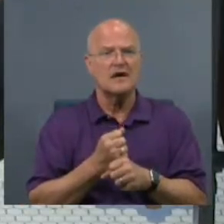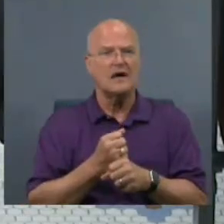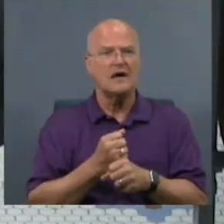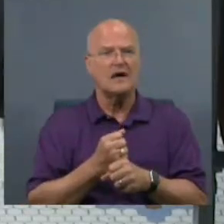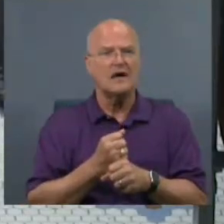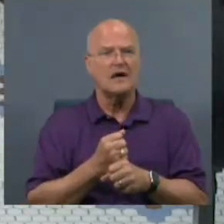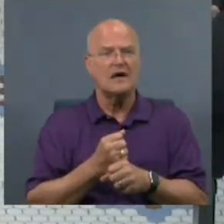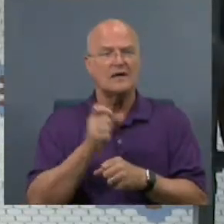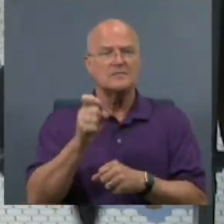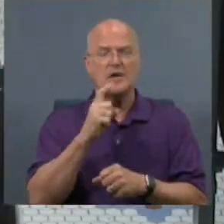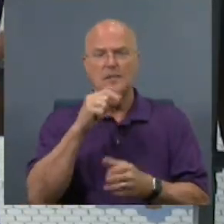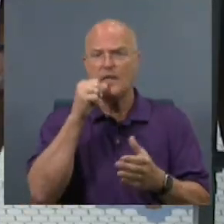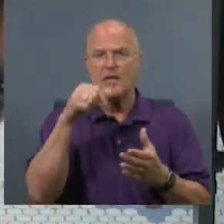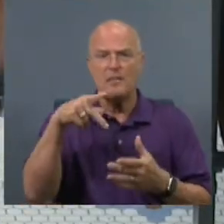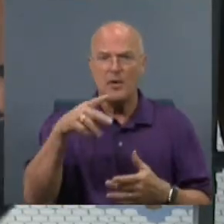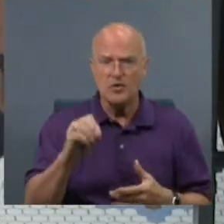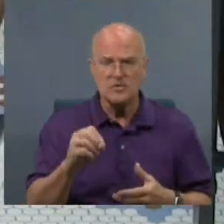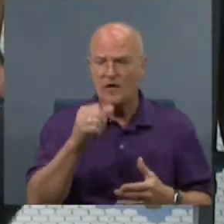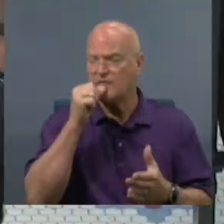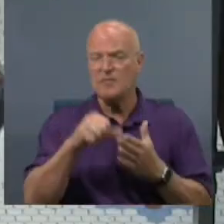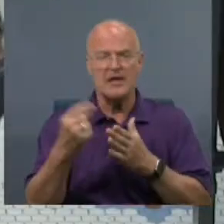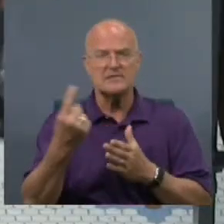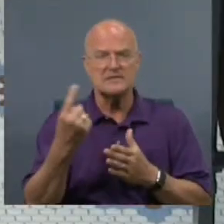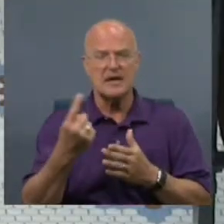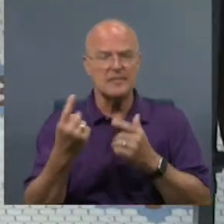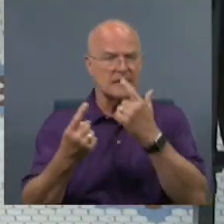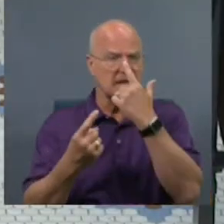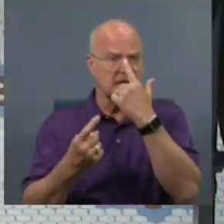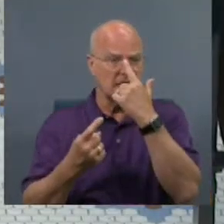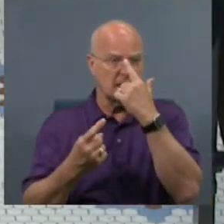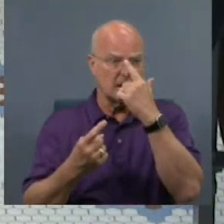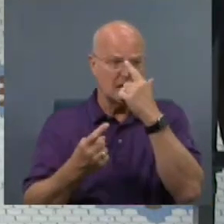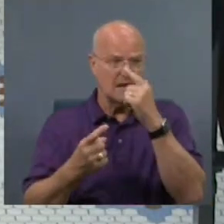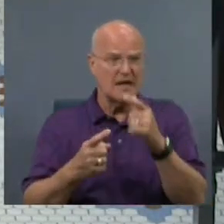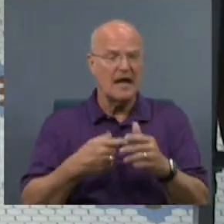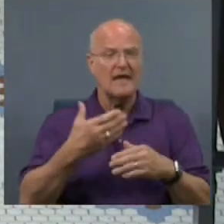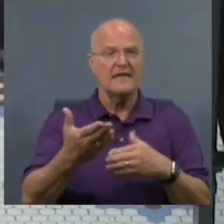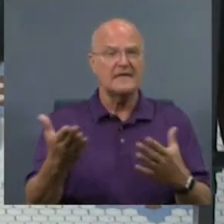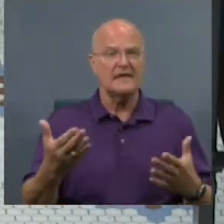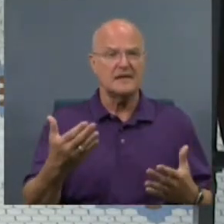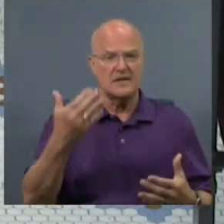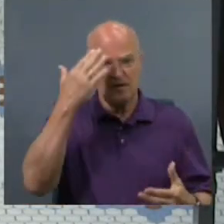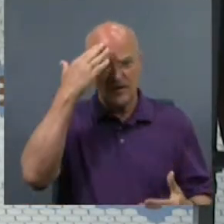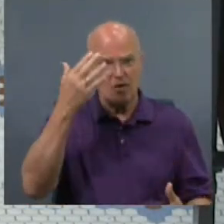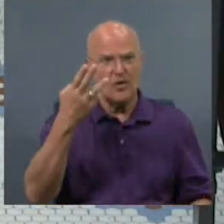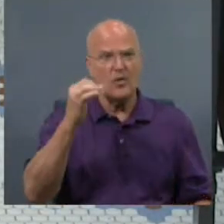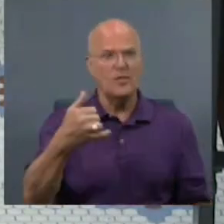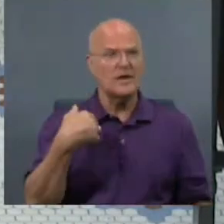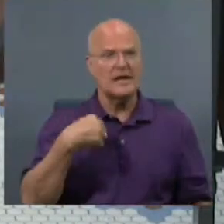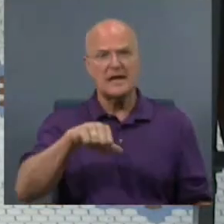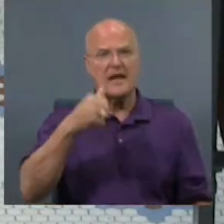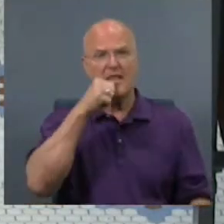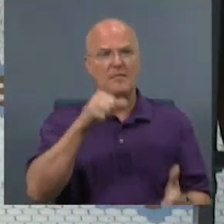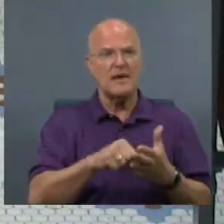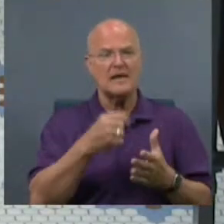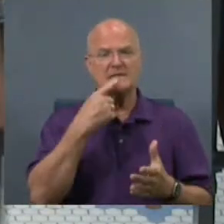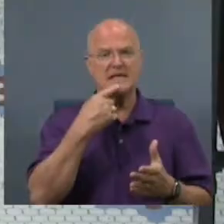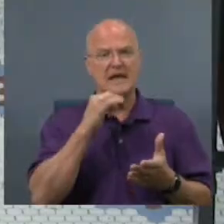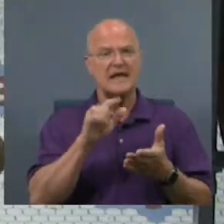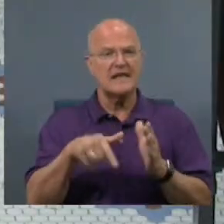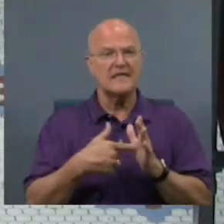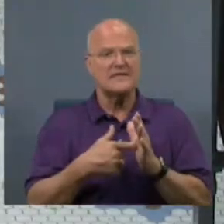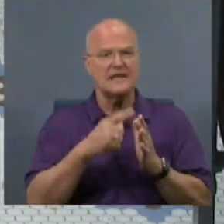It's supposed to be to the post office or in the mail or something, and next thing you know, hey, we getting a letter in the mail saying that